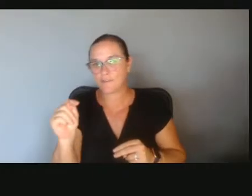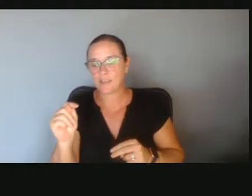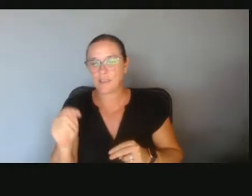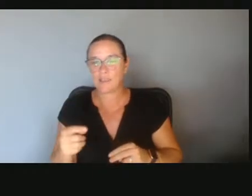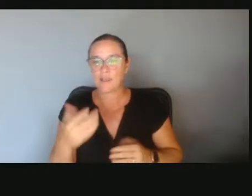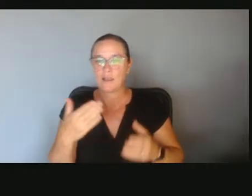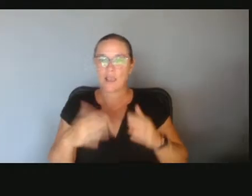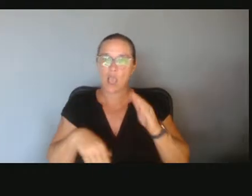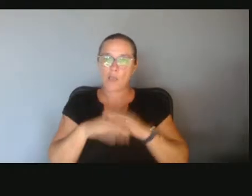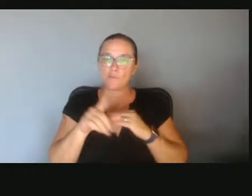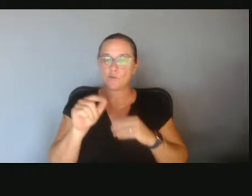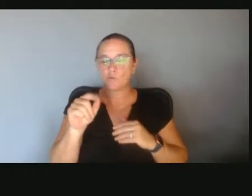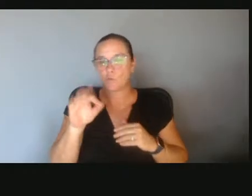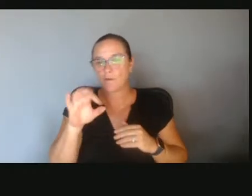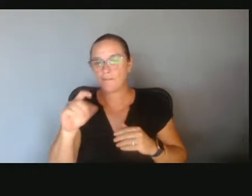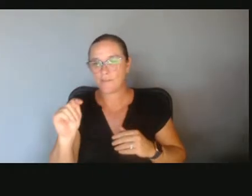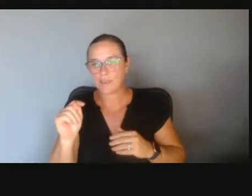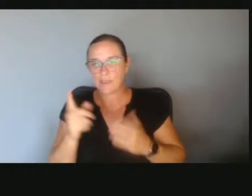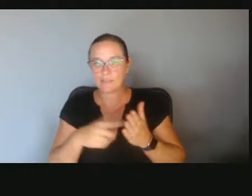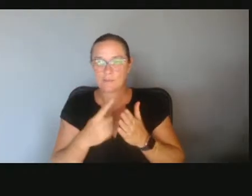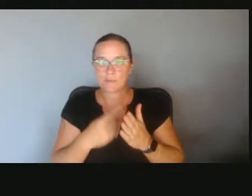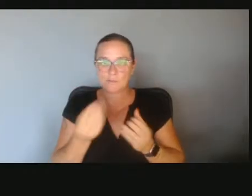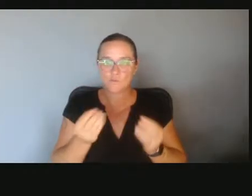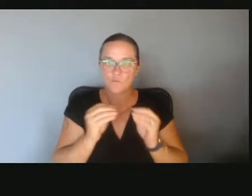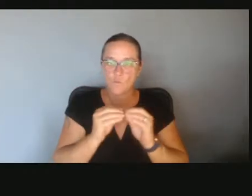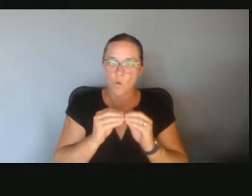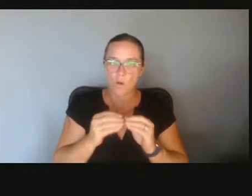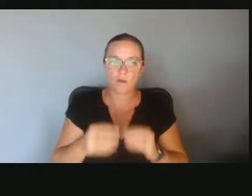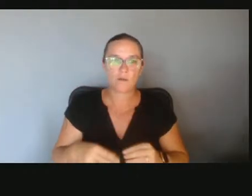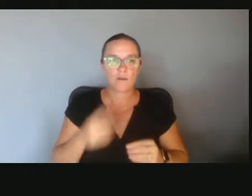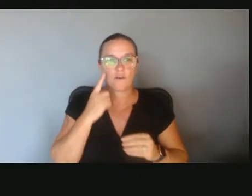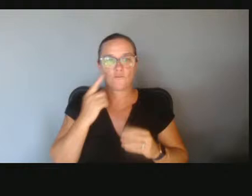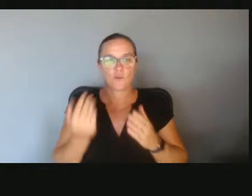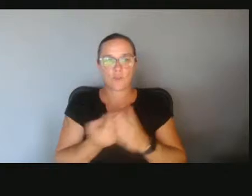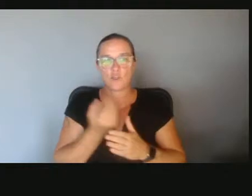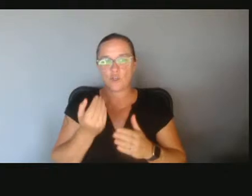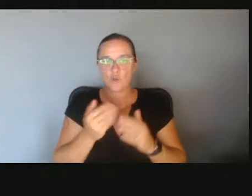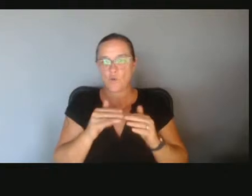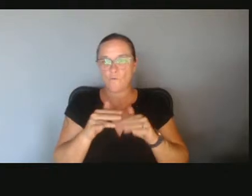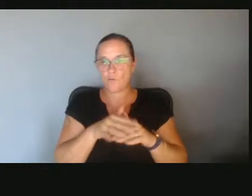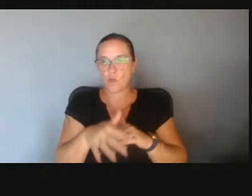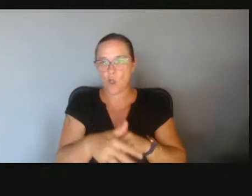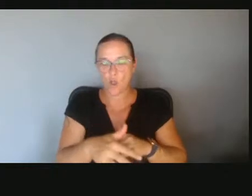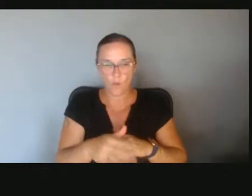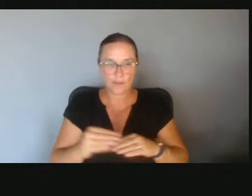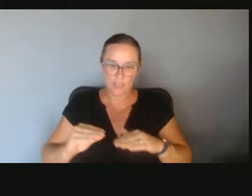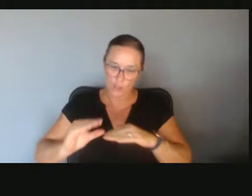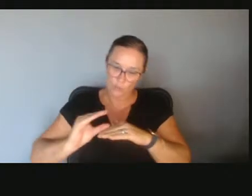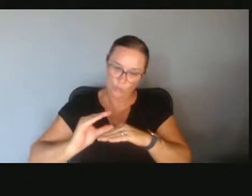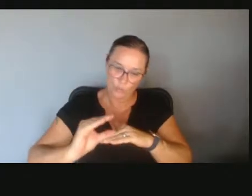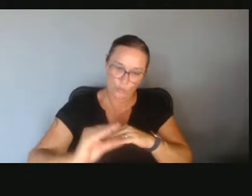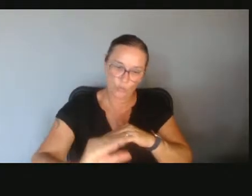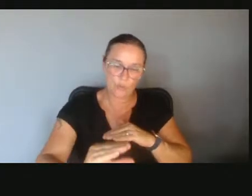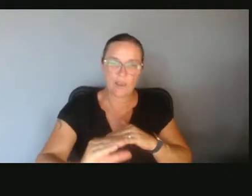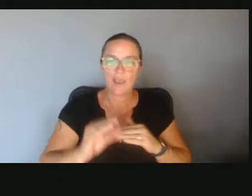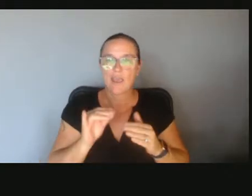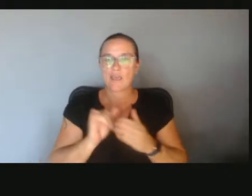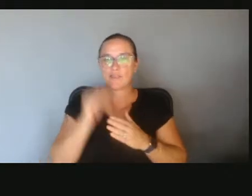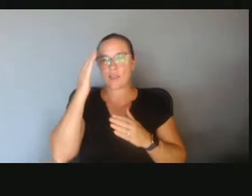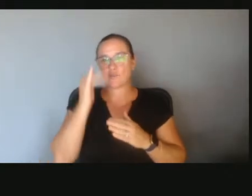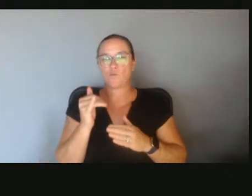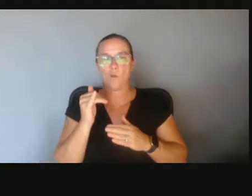feet sometimes a little more, from the new flows that come and pave the area. Right? And that's how come the summit